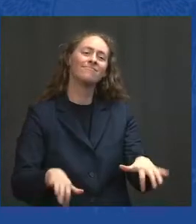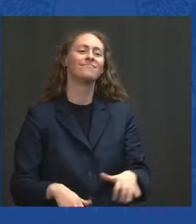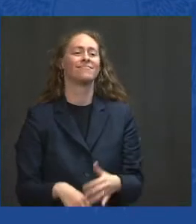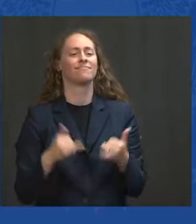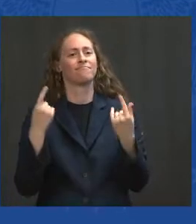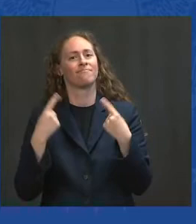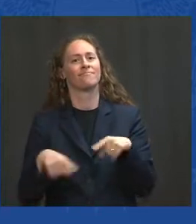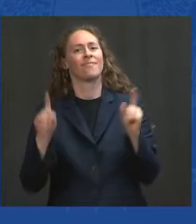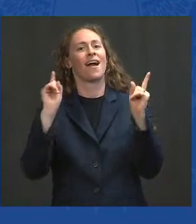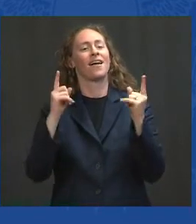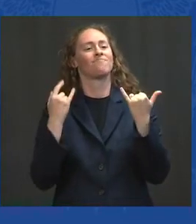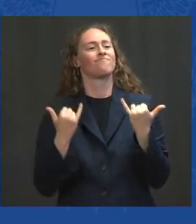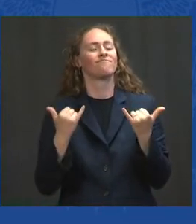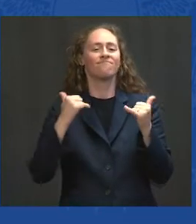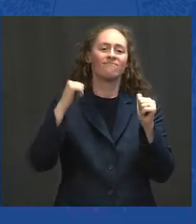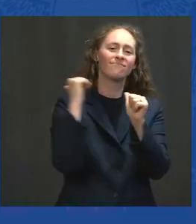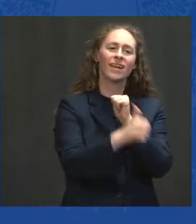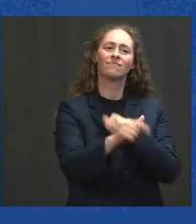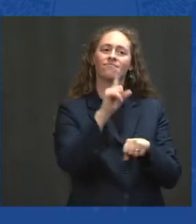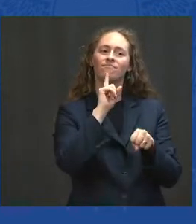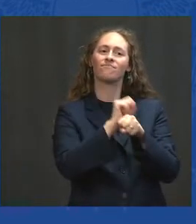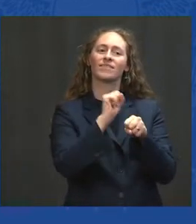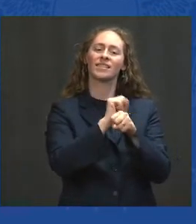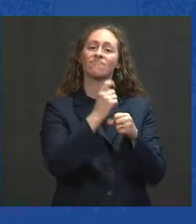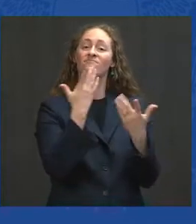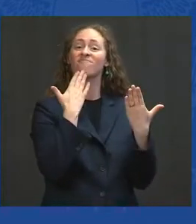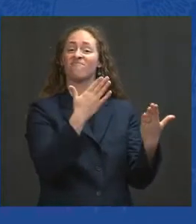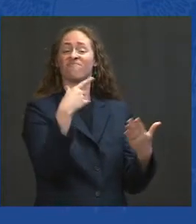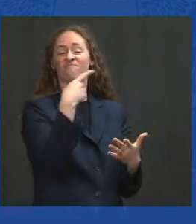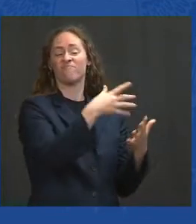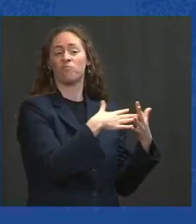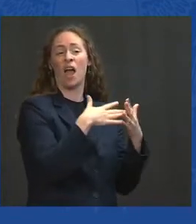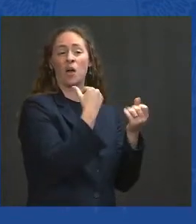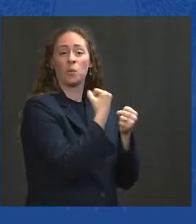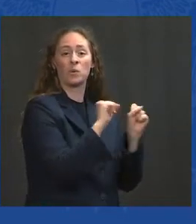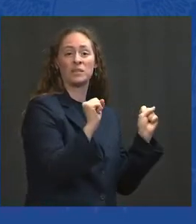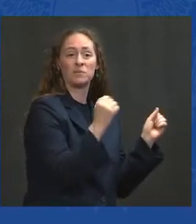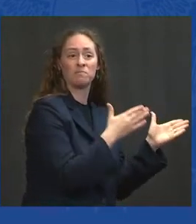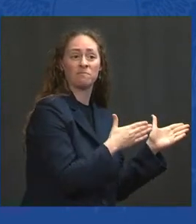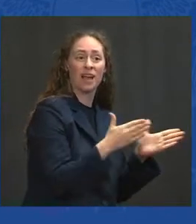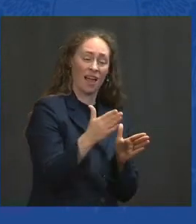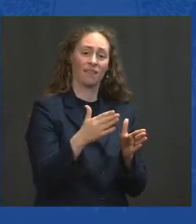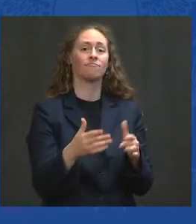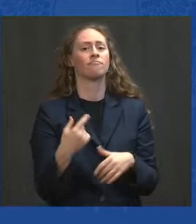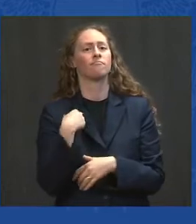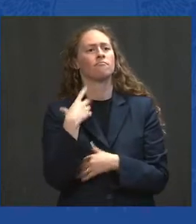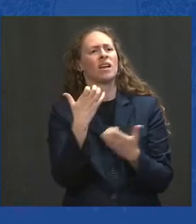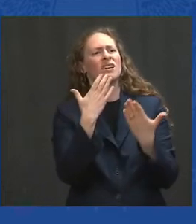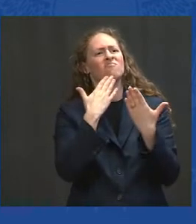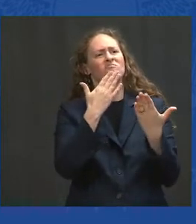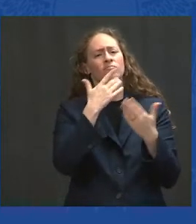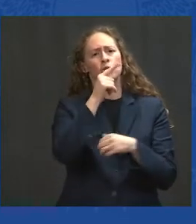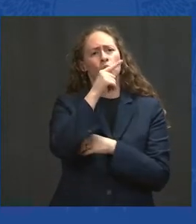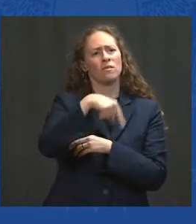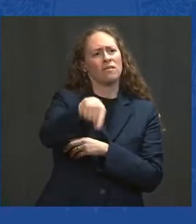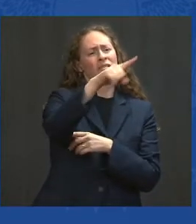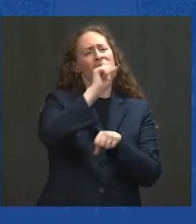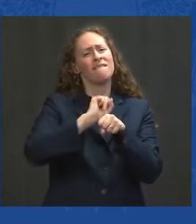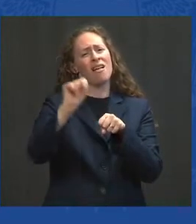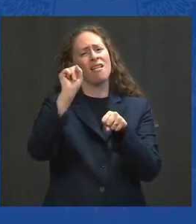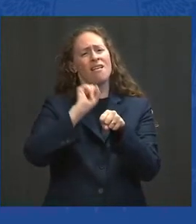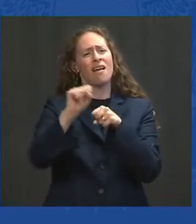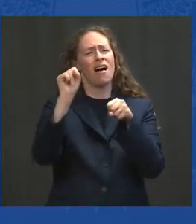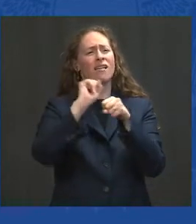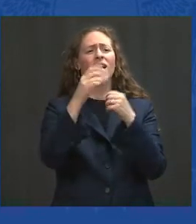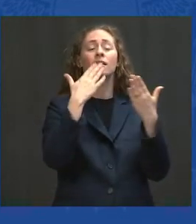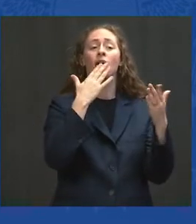passed in my American Rescue Plan. I want to particularly thank those who've been fighting for this for years. Congresswoman